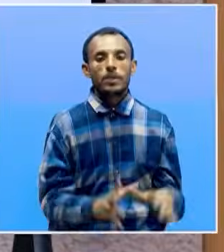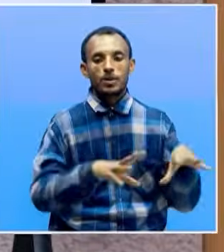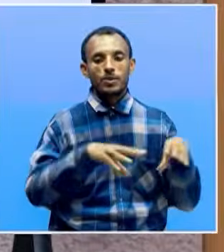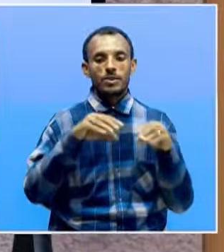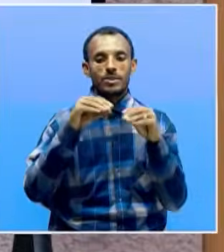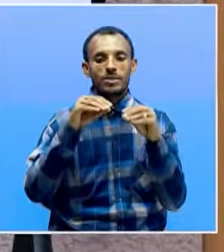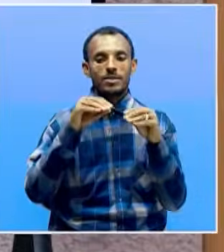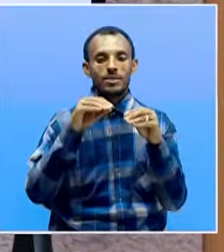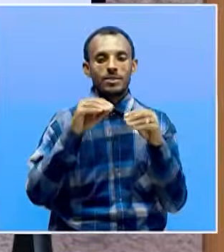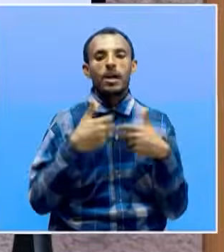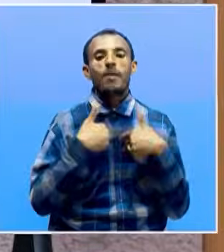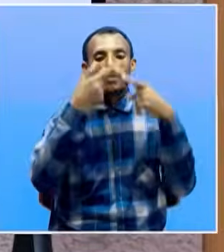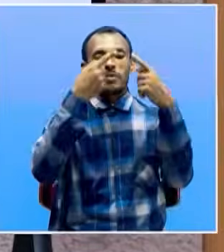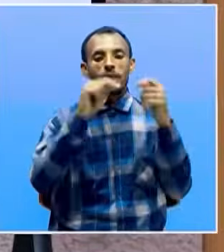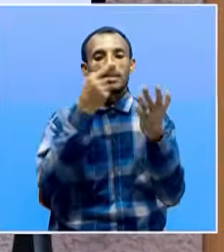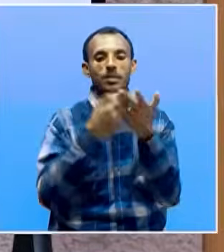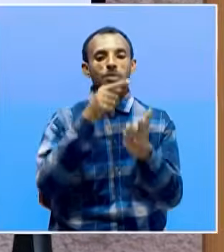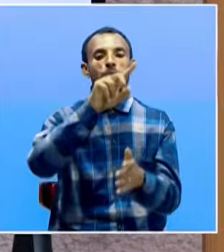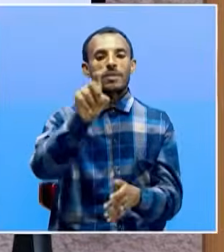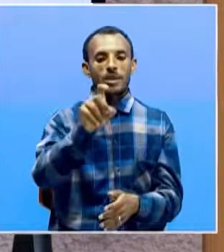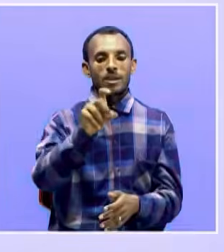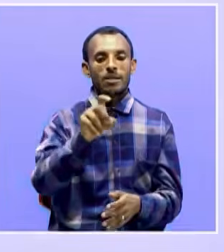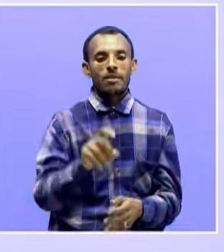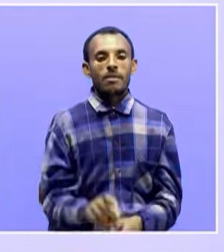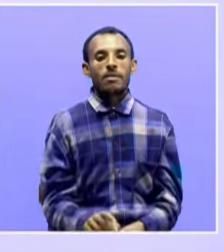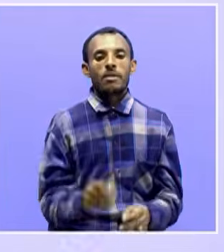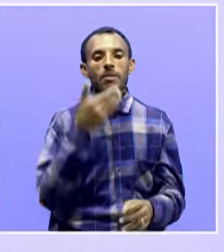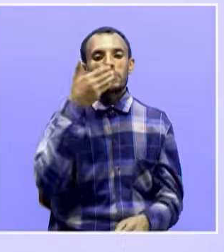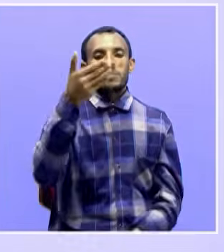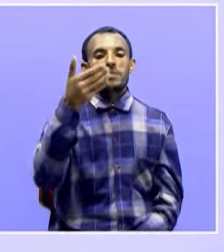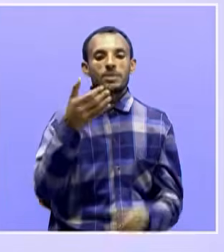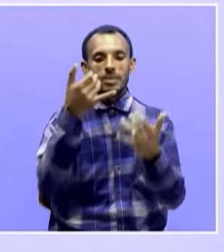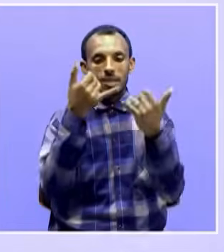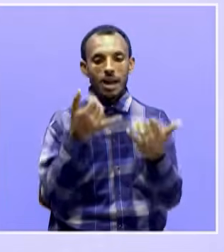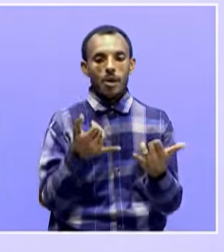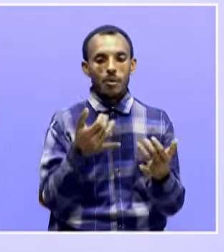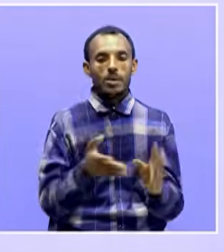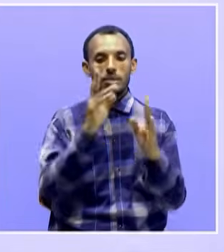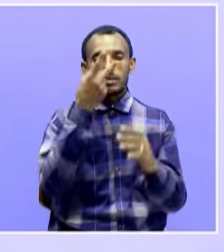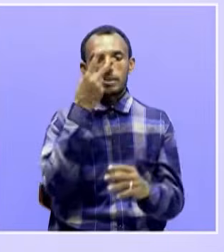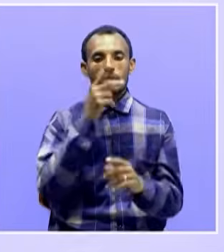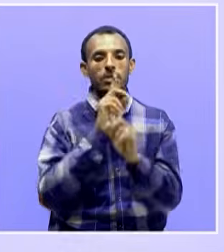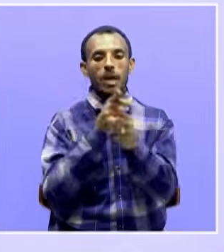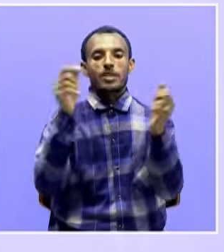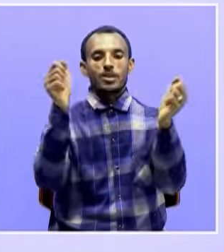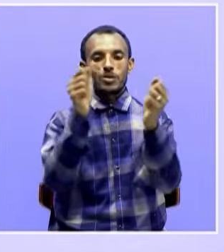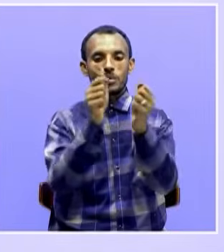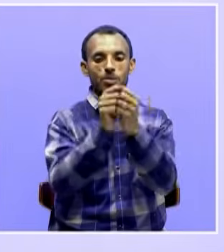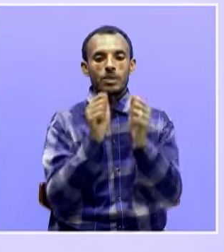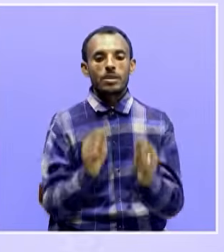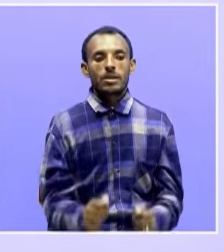Students, have you tried the question? Good. Now let's see the answer